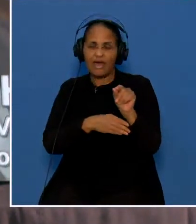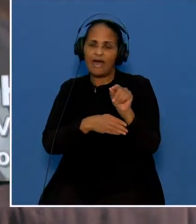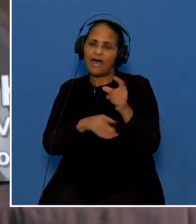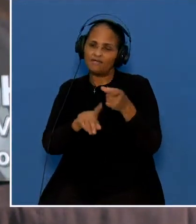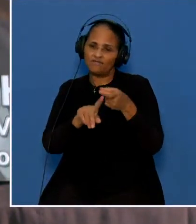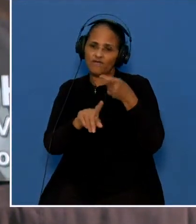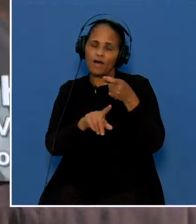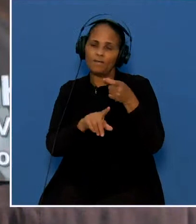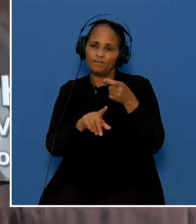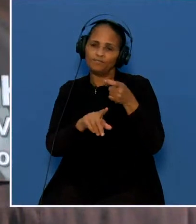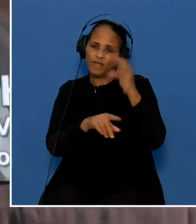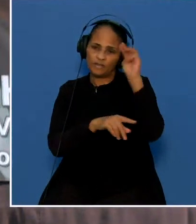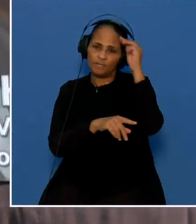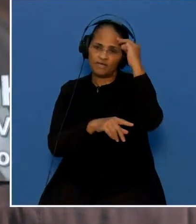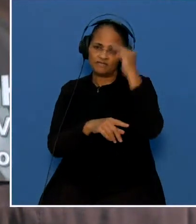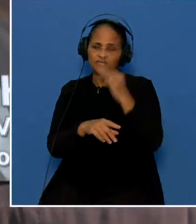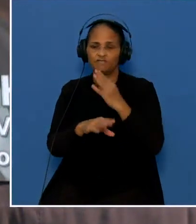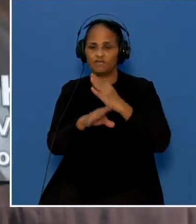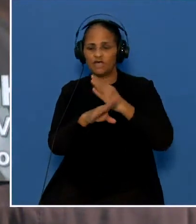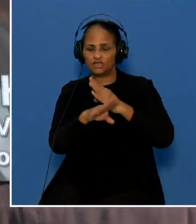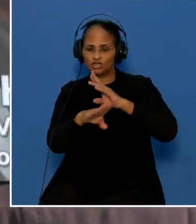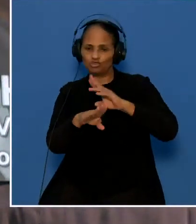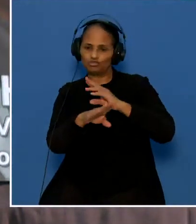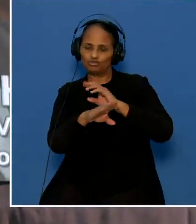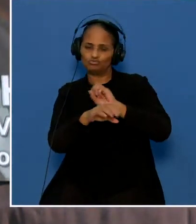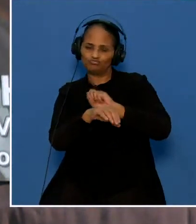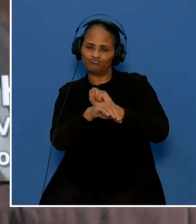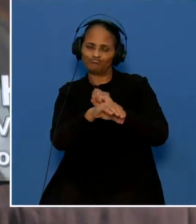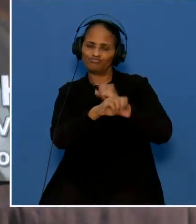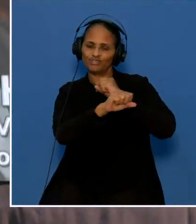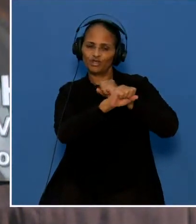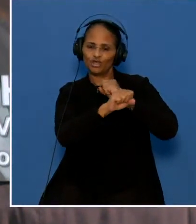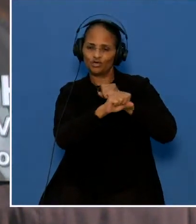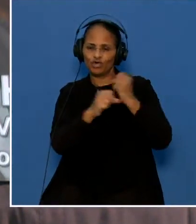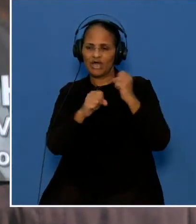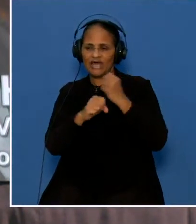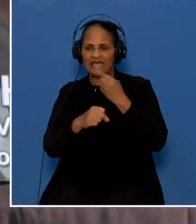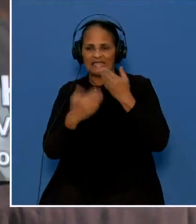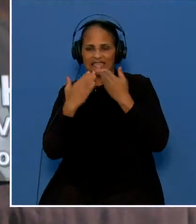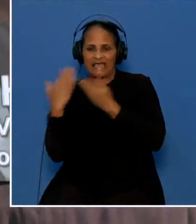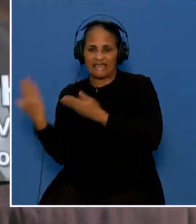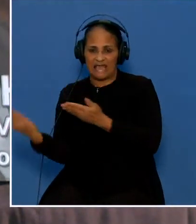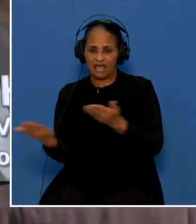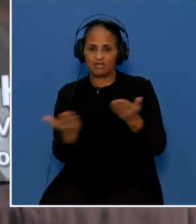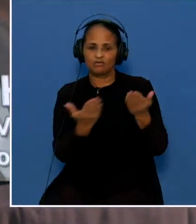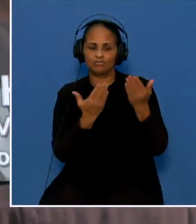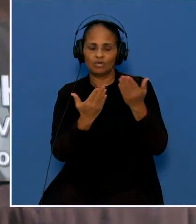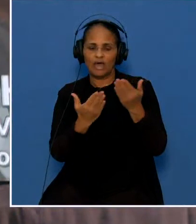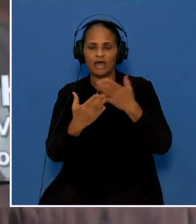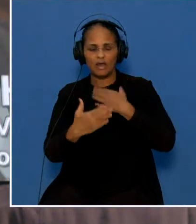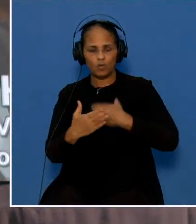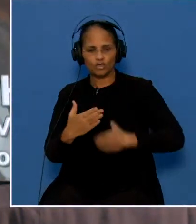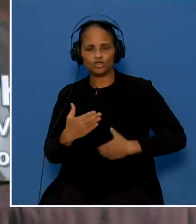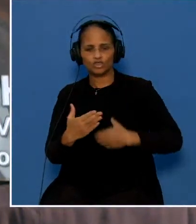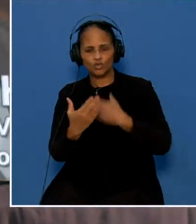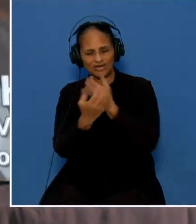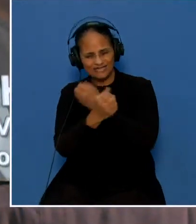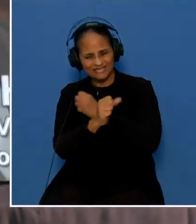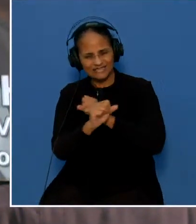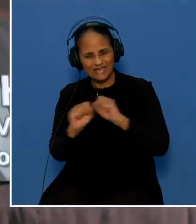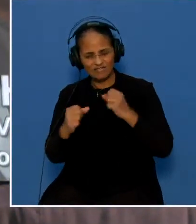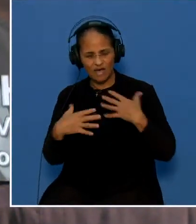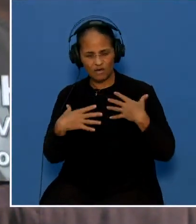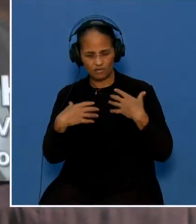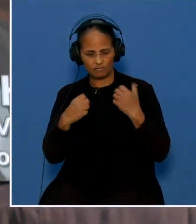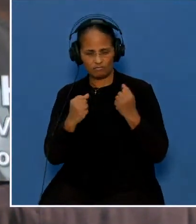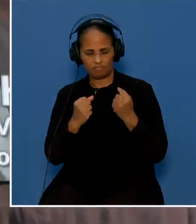Security, thank you for your stellar service, and I wish you and your families a safe, healthy, and prosperous